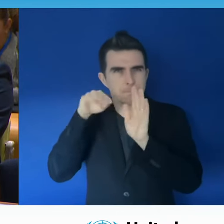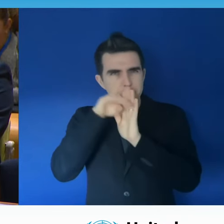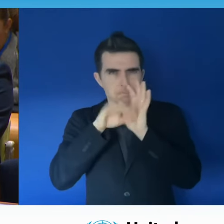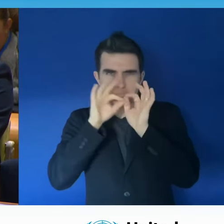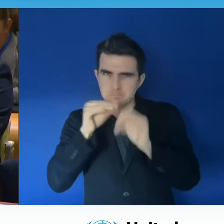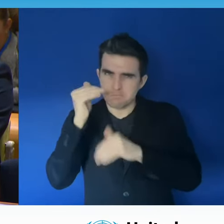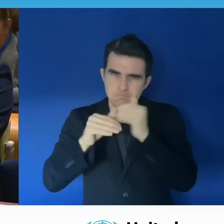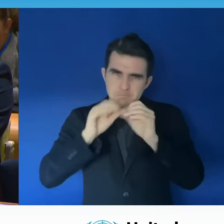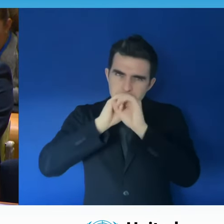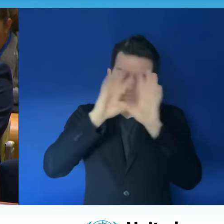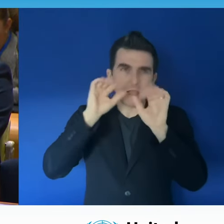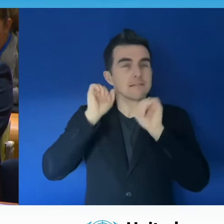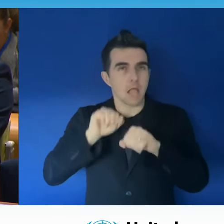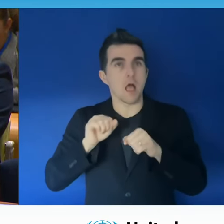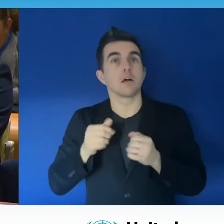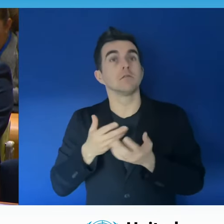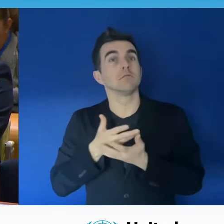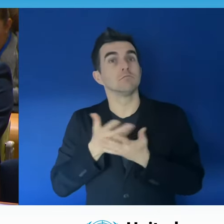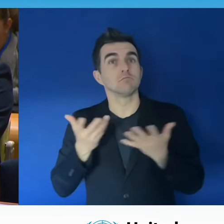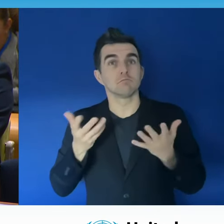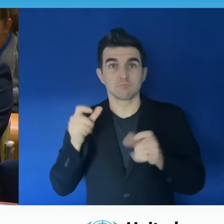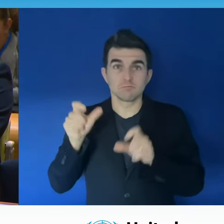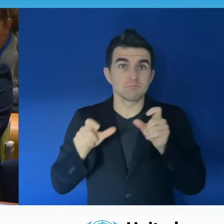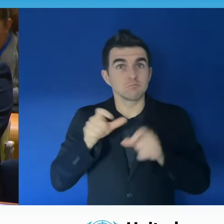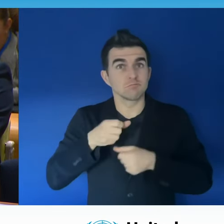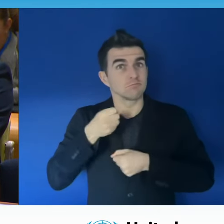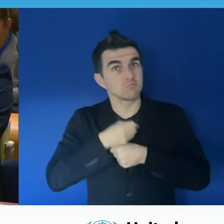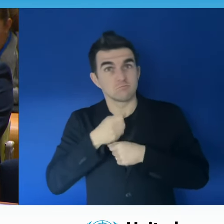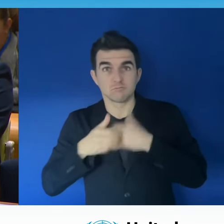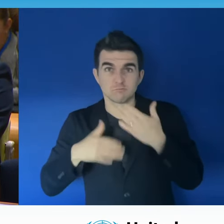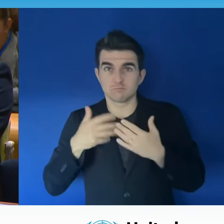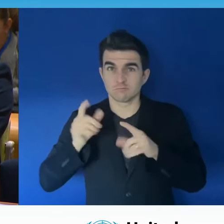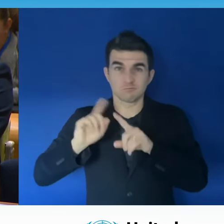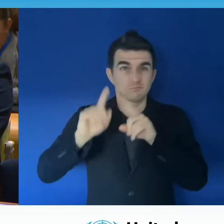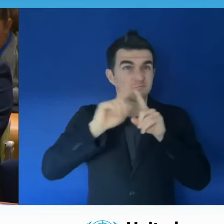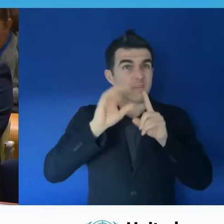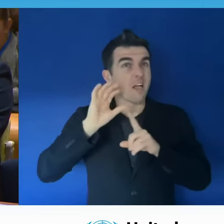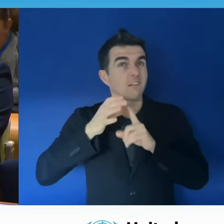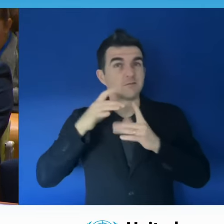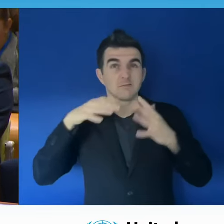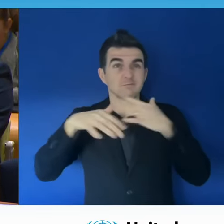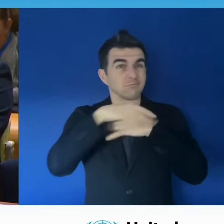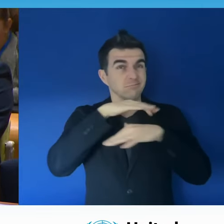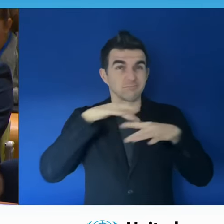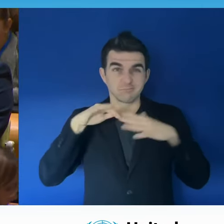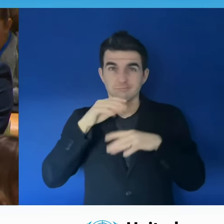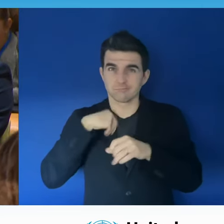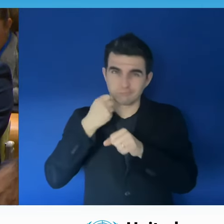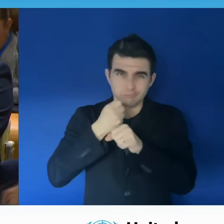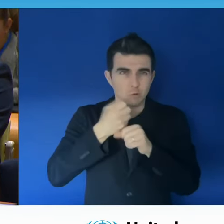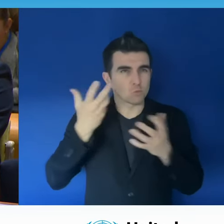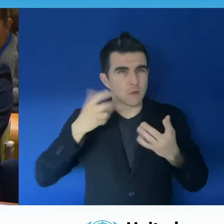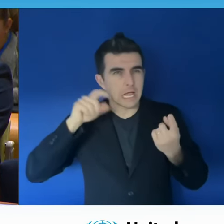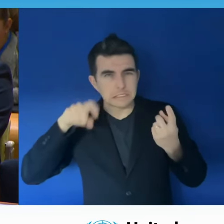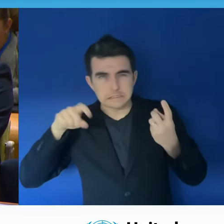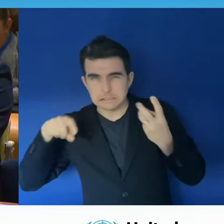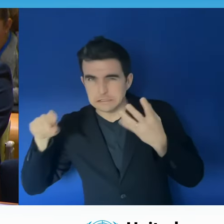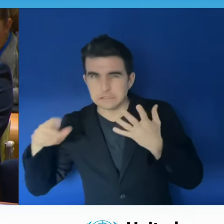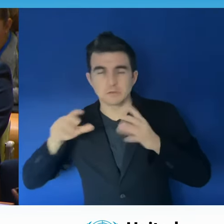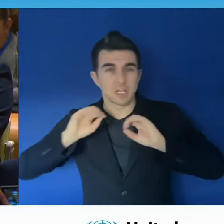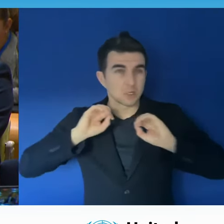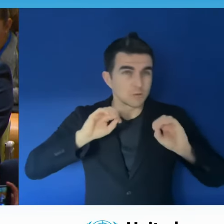we work on each of the needs in the area of education, health, business with educational